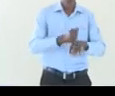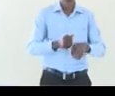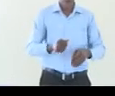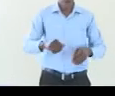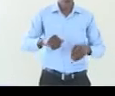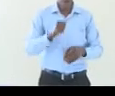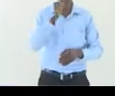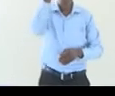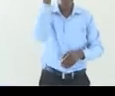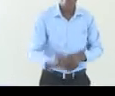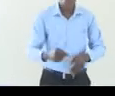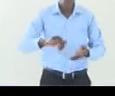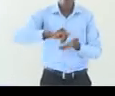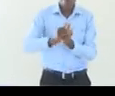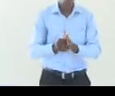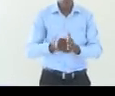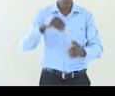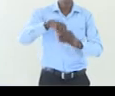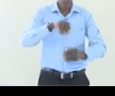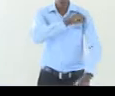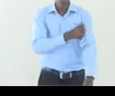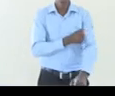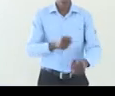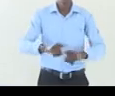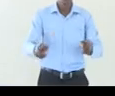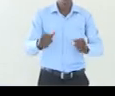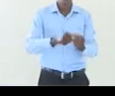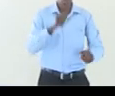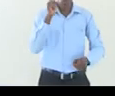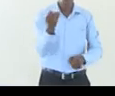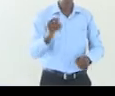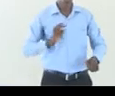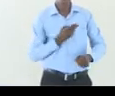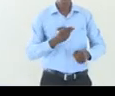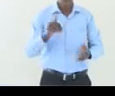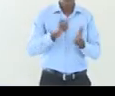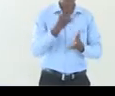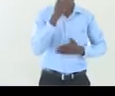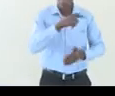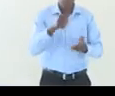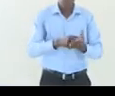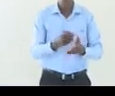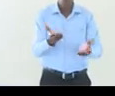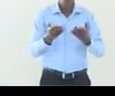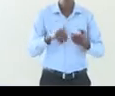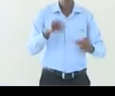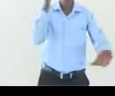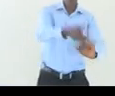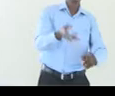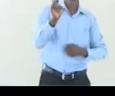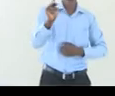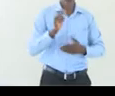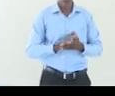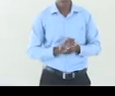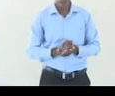power, but every one of us who sees this mess, and all we want to do is that we want to join them. Is